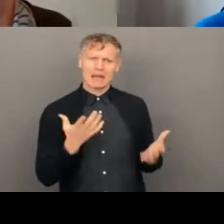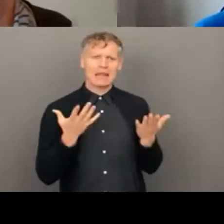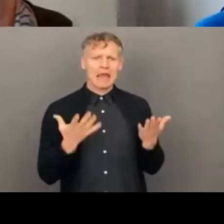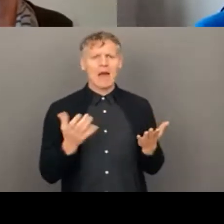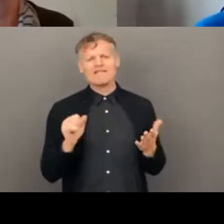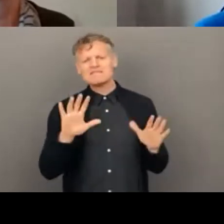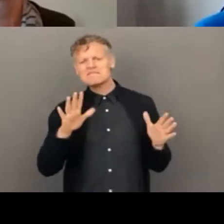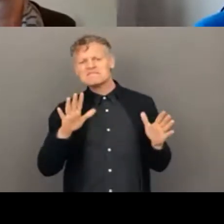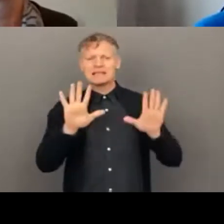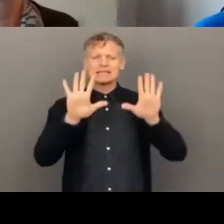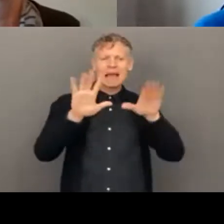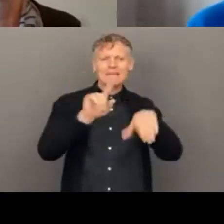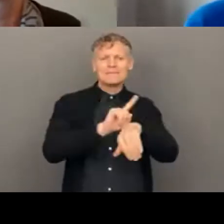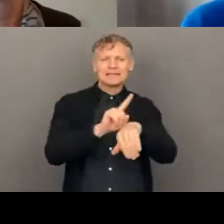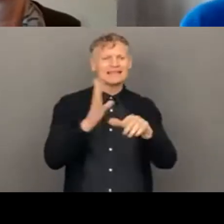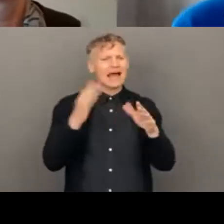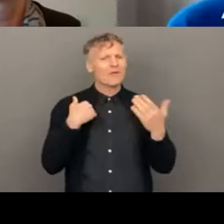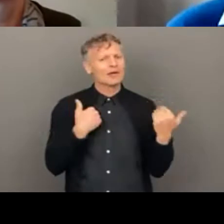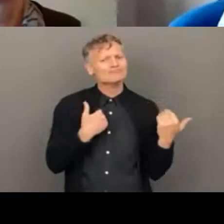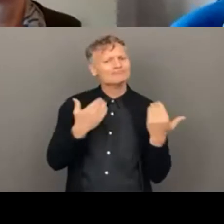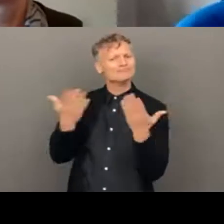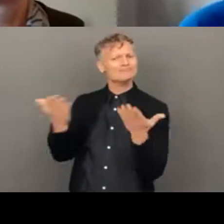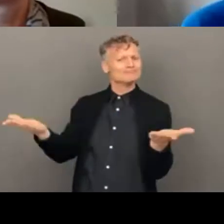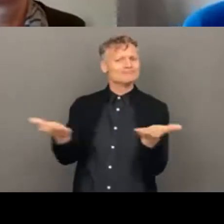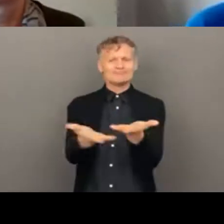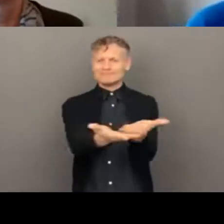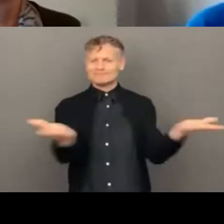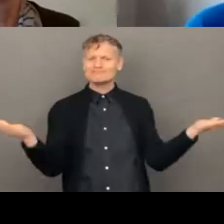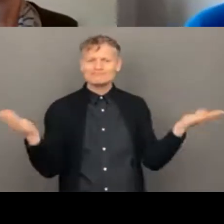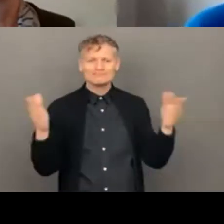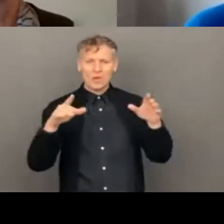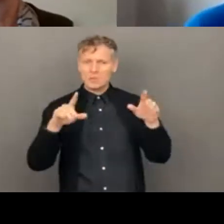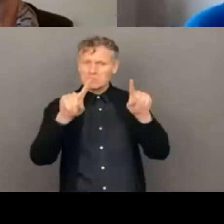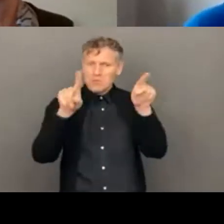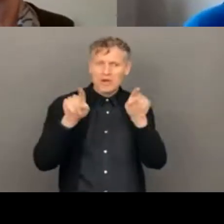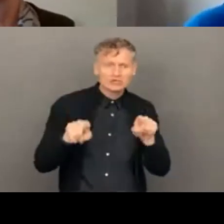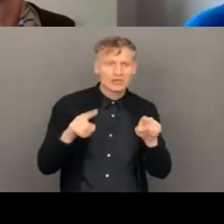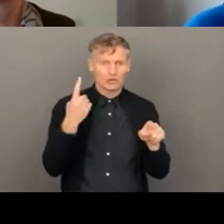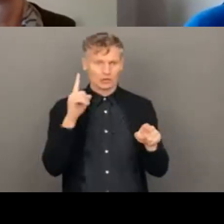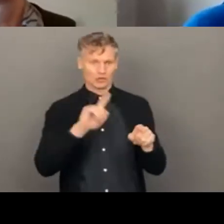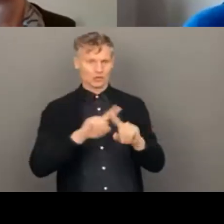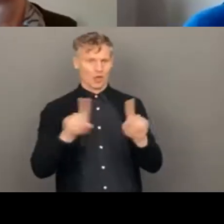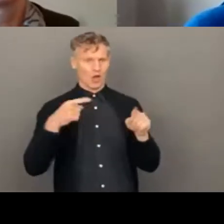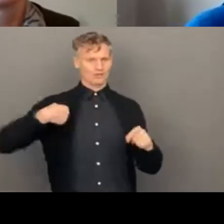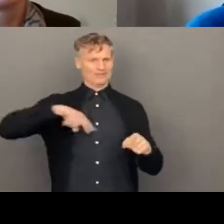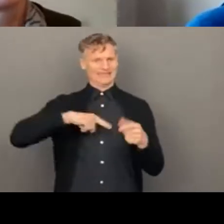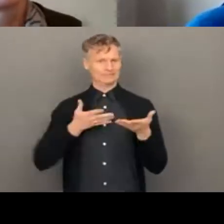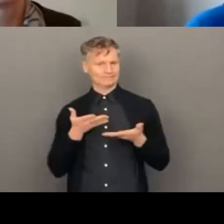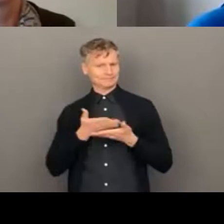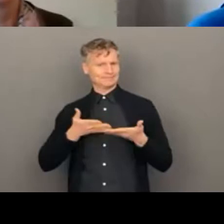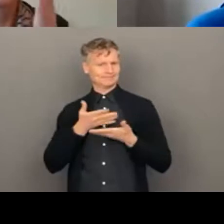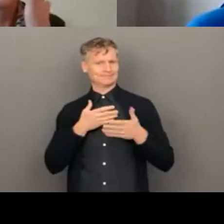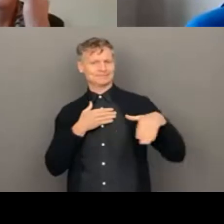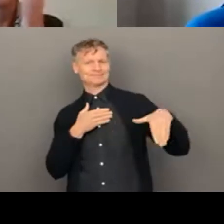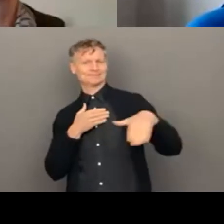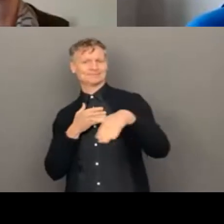so. I want to open it up to the audience, so it's not just us talking today.